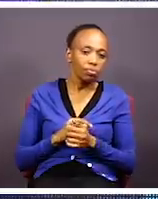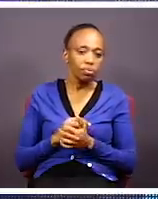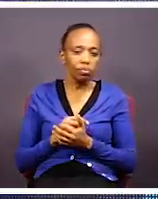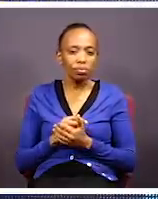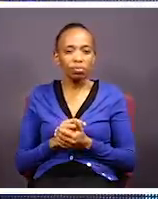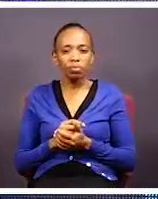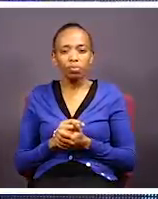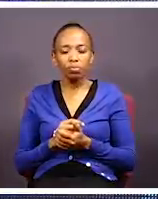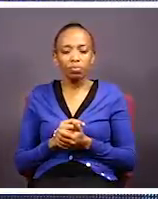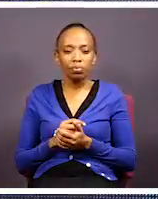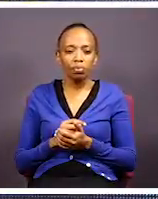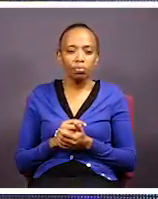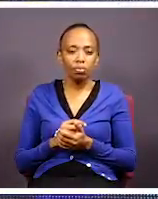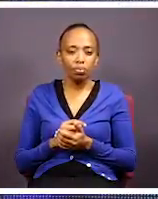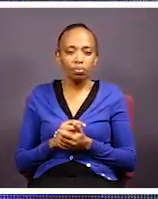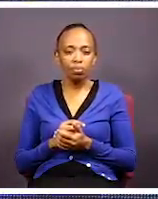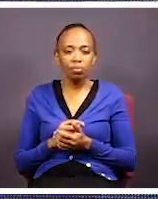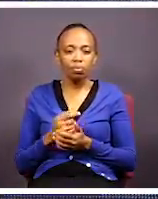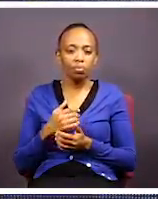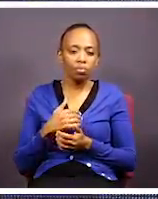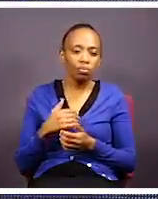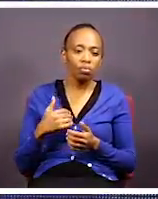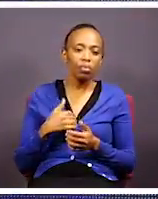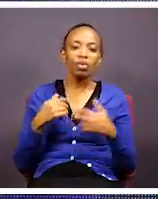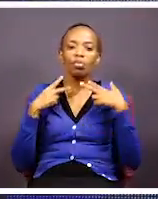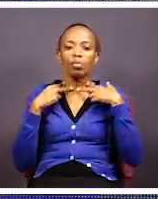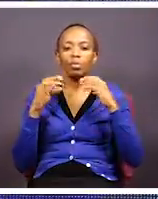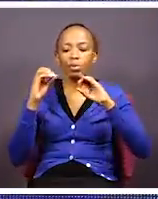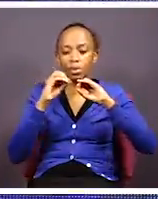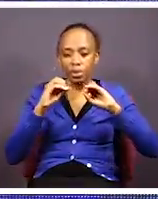so there is no bondage